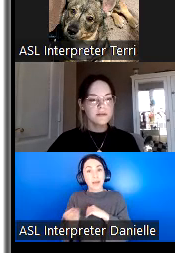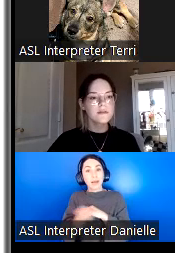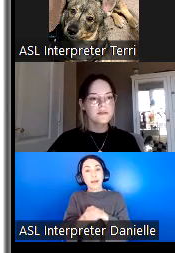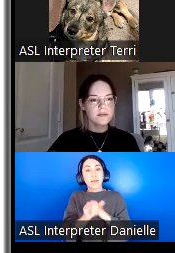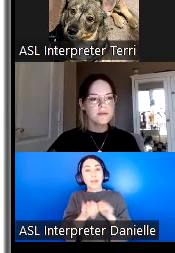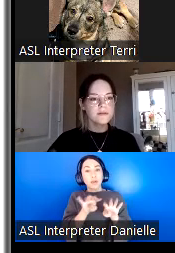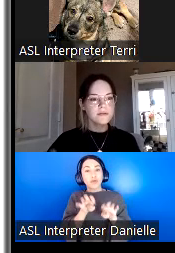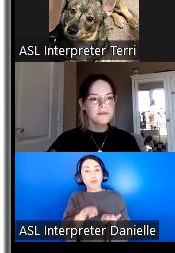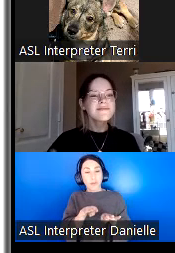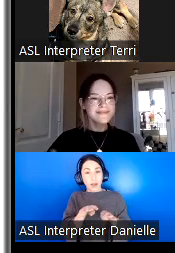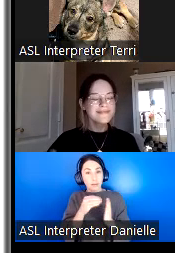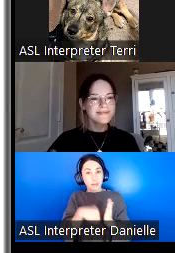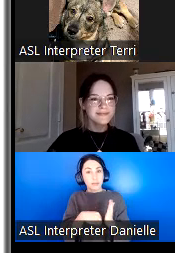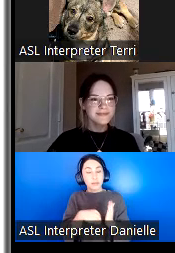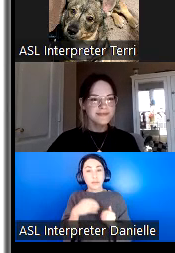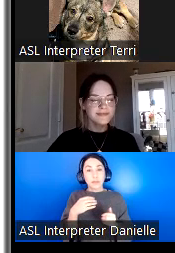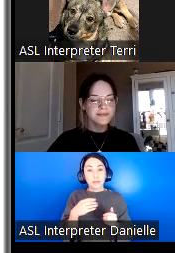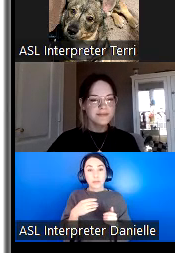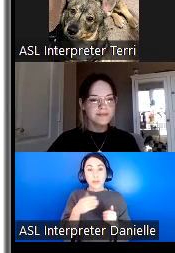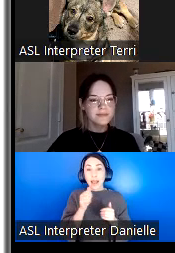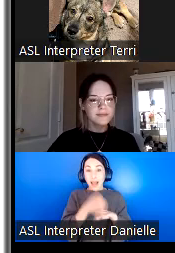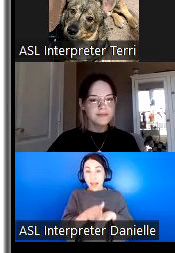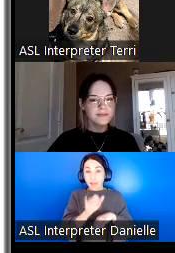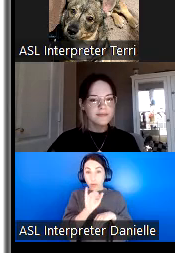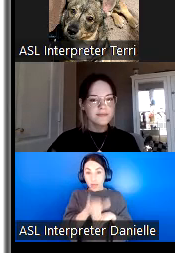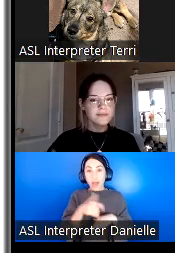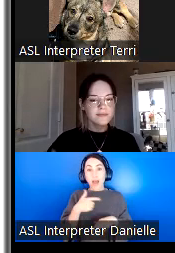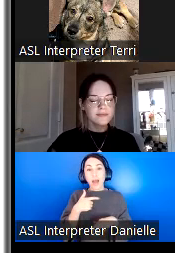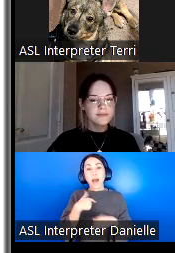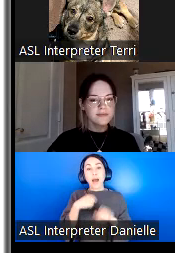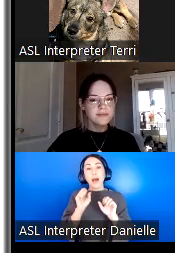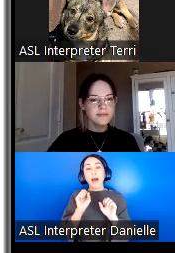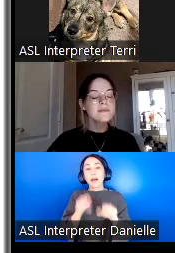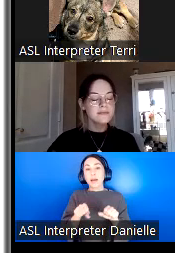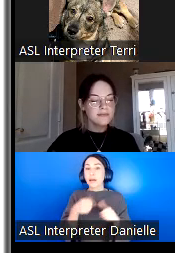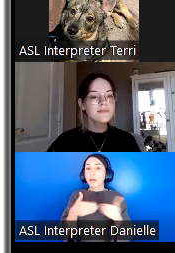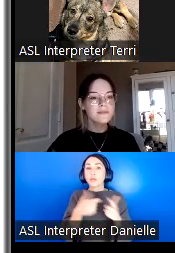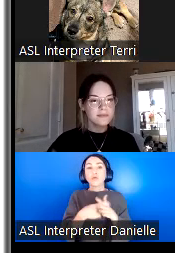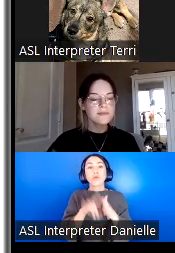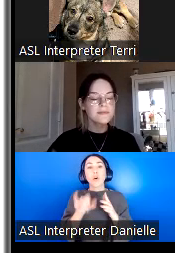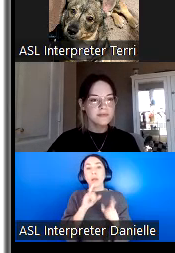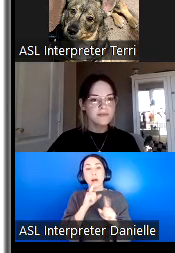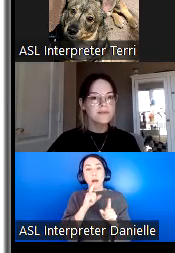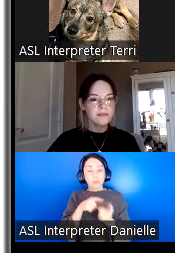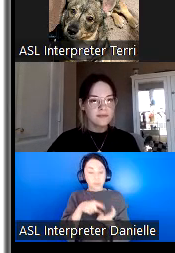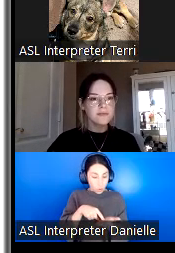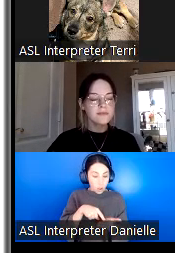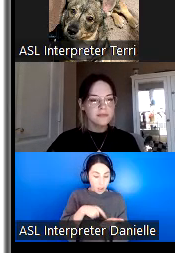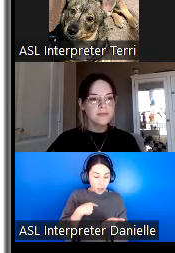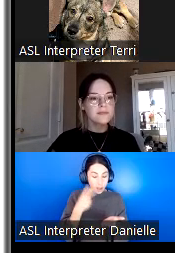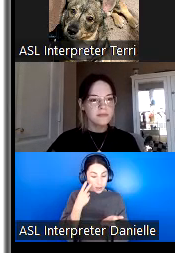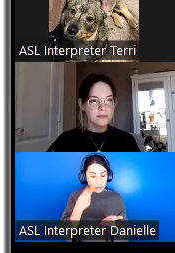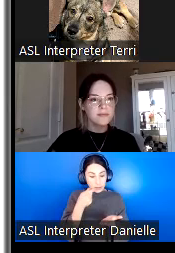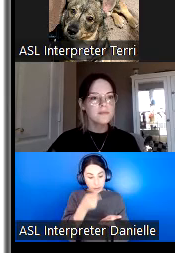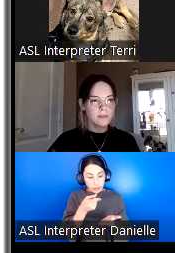point, not that I'm not here during that, but from that point, that allows me to start that conversation. Like, oh, I see you're behind in